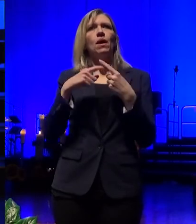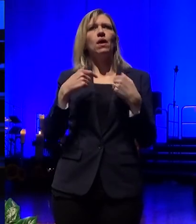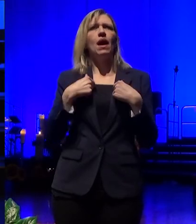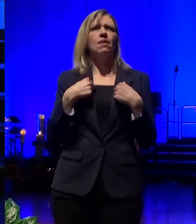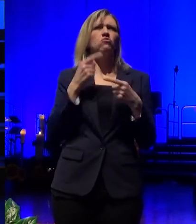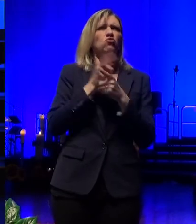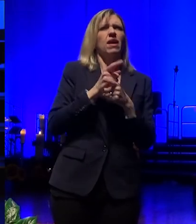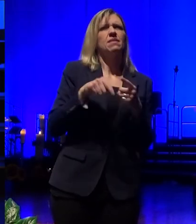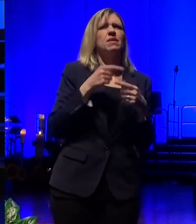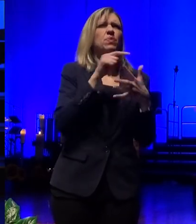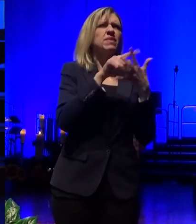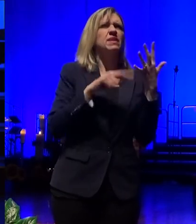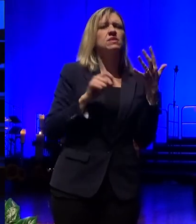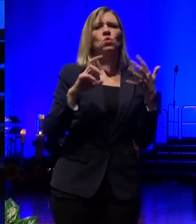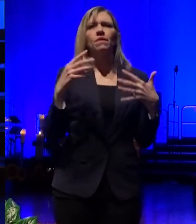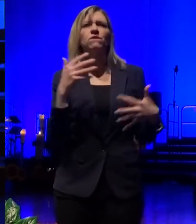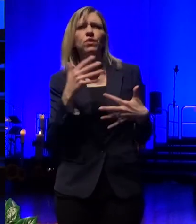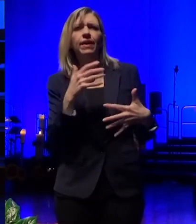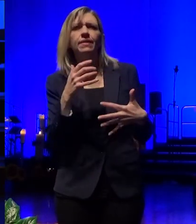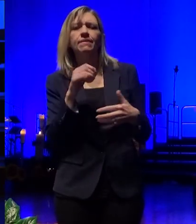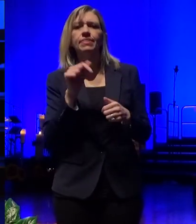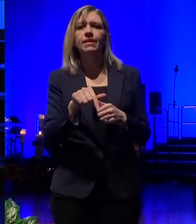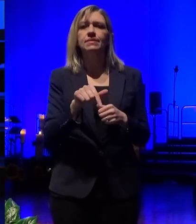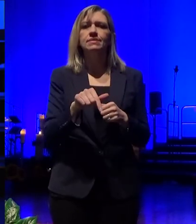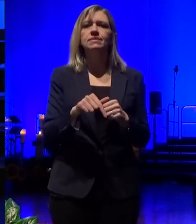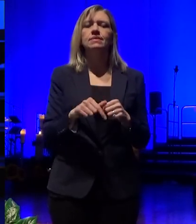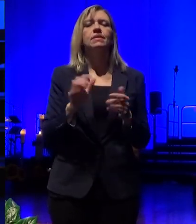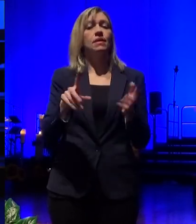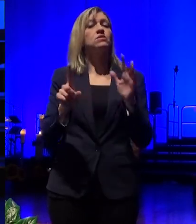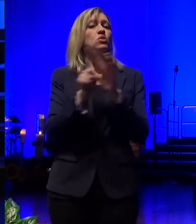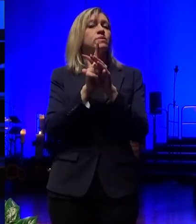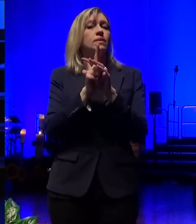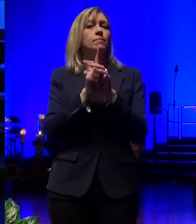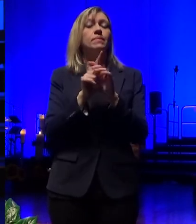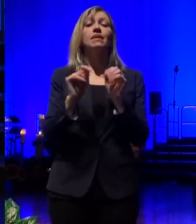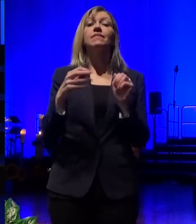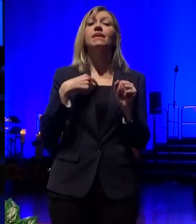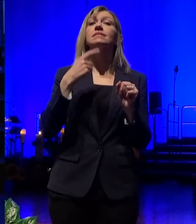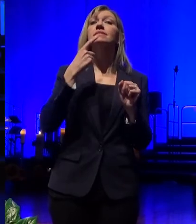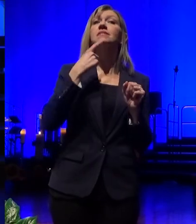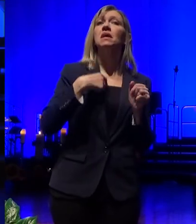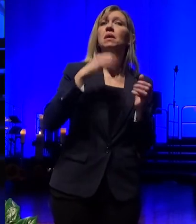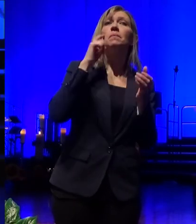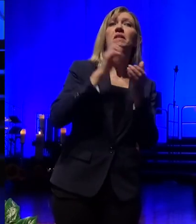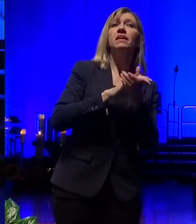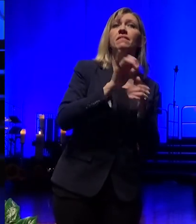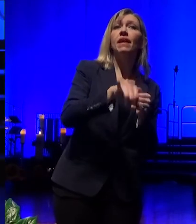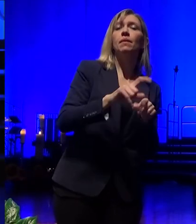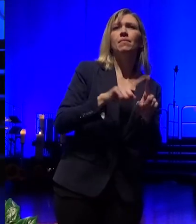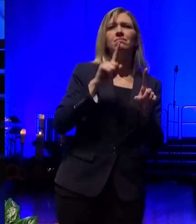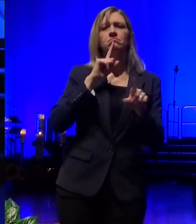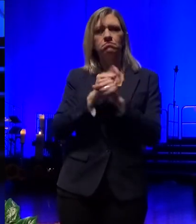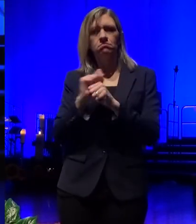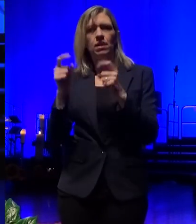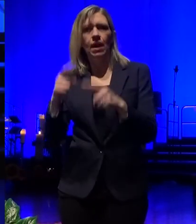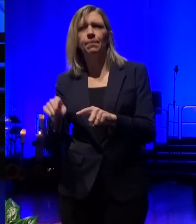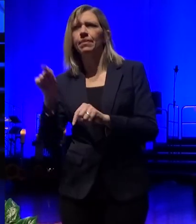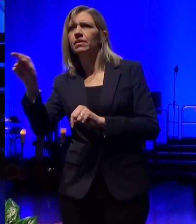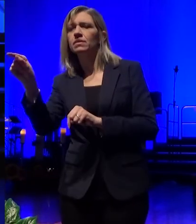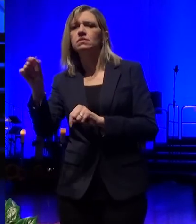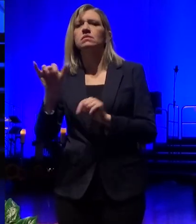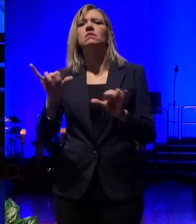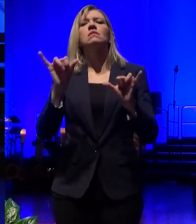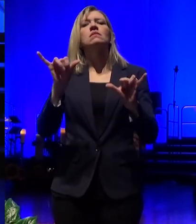It shows itself to us by what we say we believe, but what's actually happening in our life. It shows us